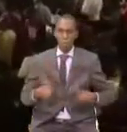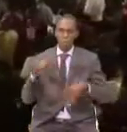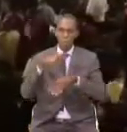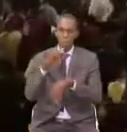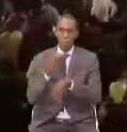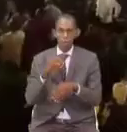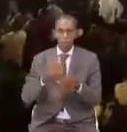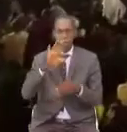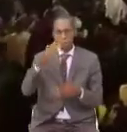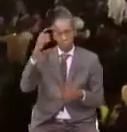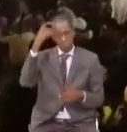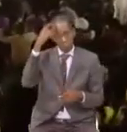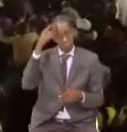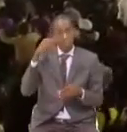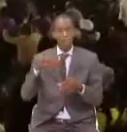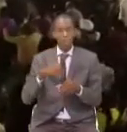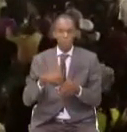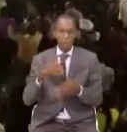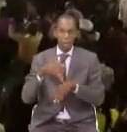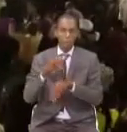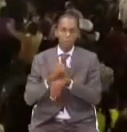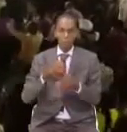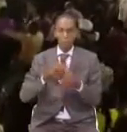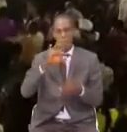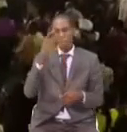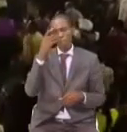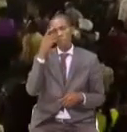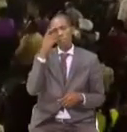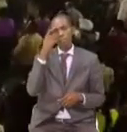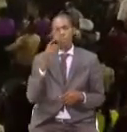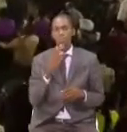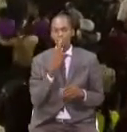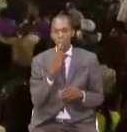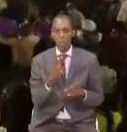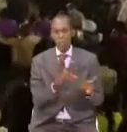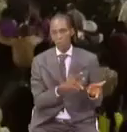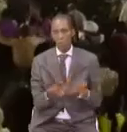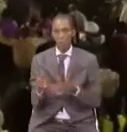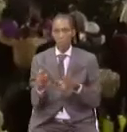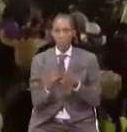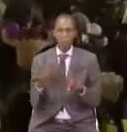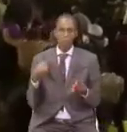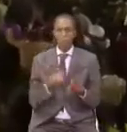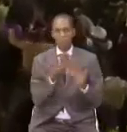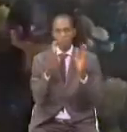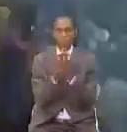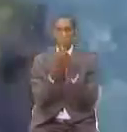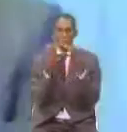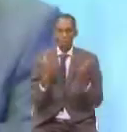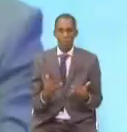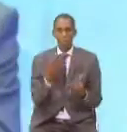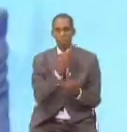brain, at work in your mind. Get ready. As we pray now, the